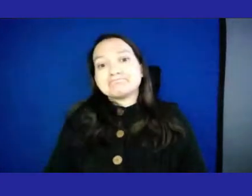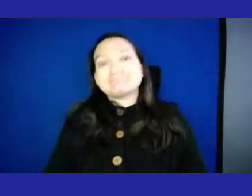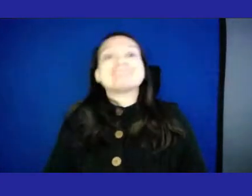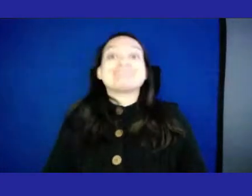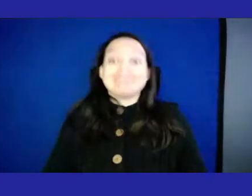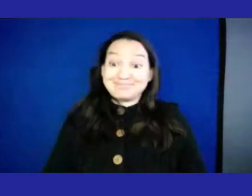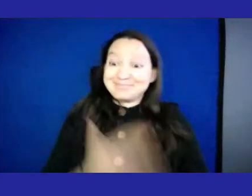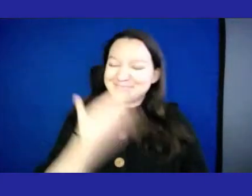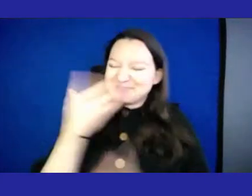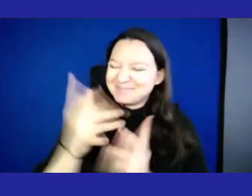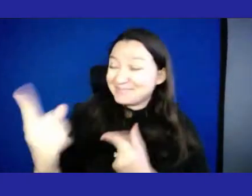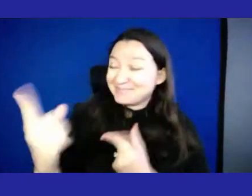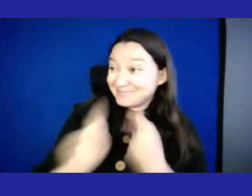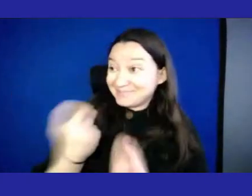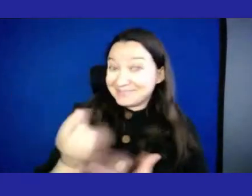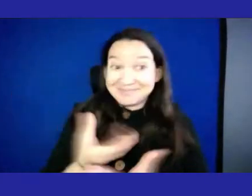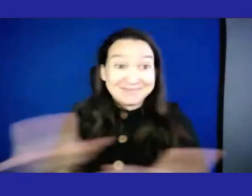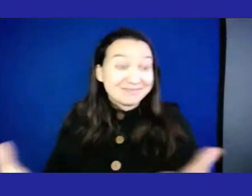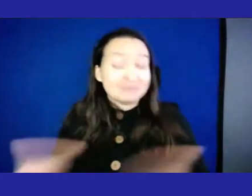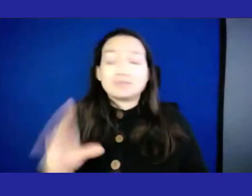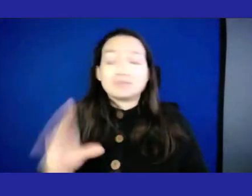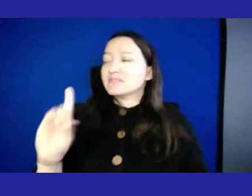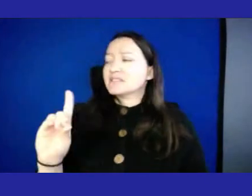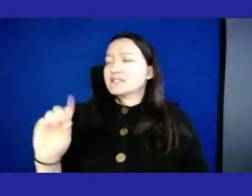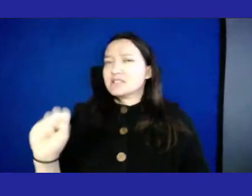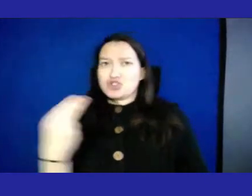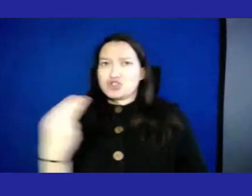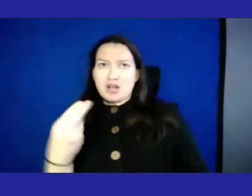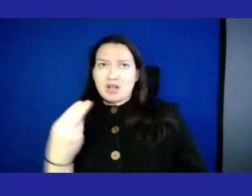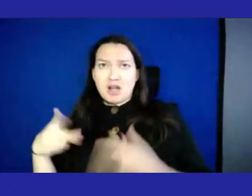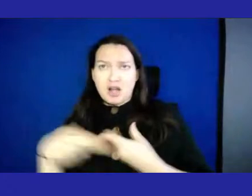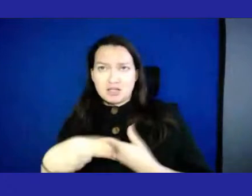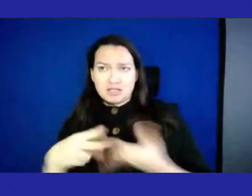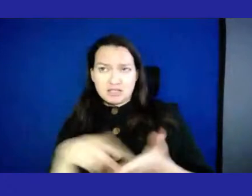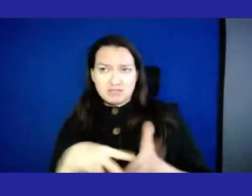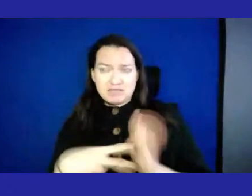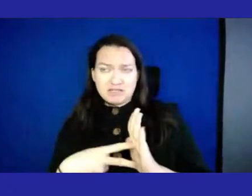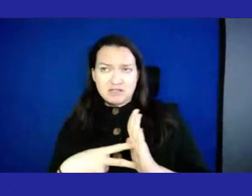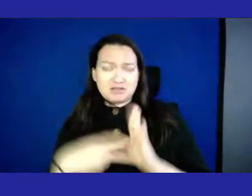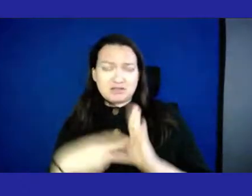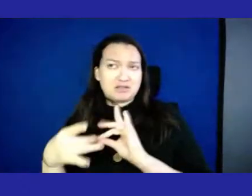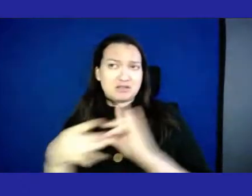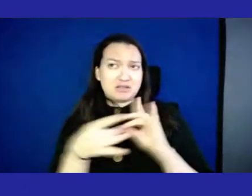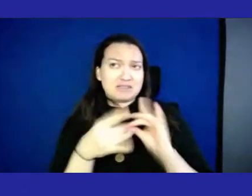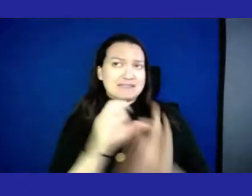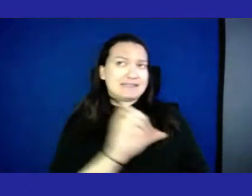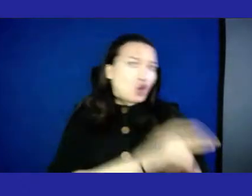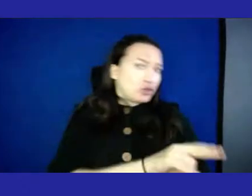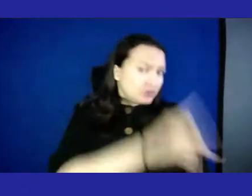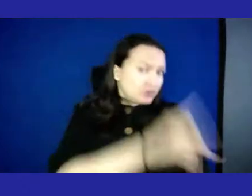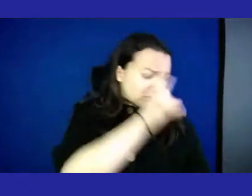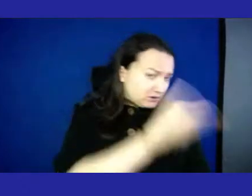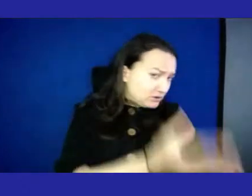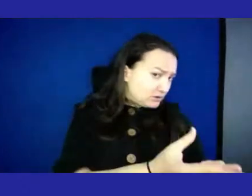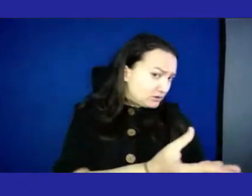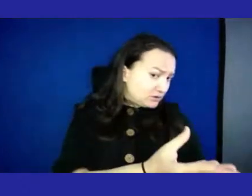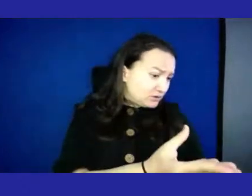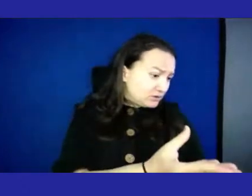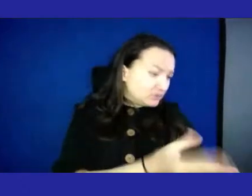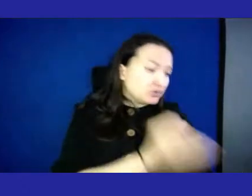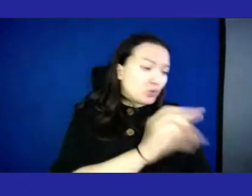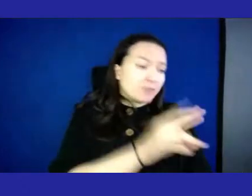questions? Can I ask a question? On the DSH cuts, is it just going to be tied to the CR, you think, or are they going to actually try to do